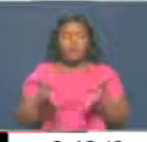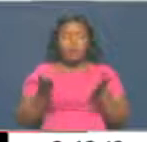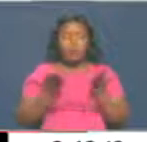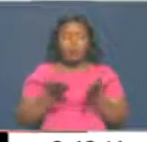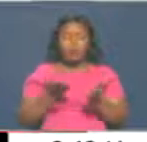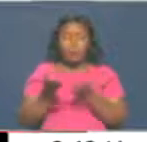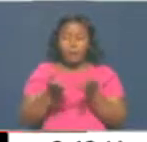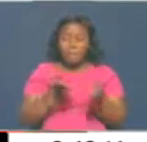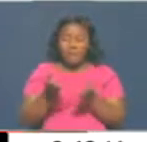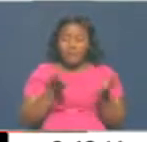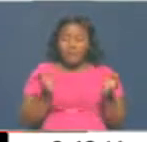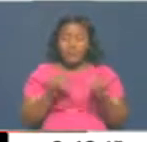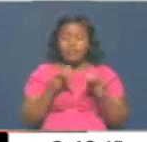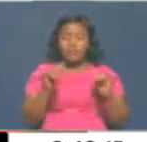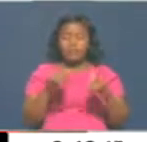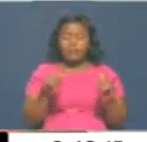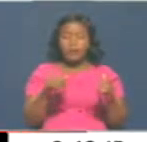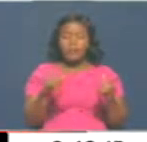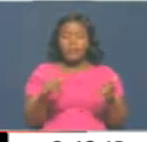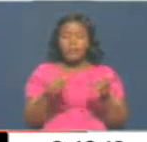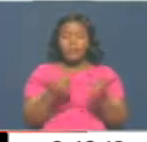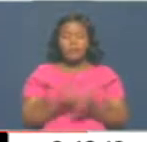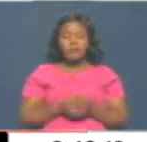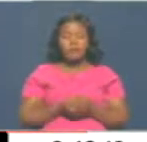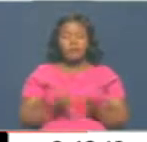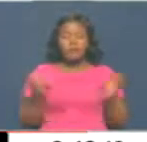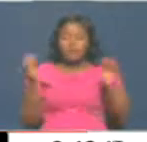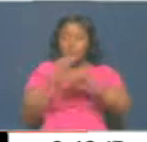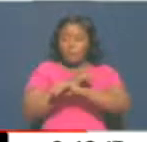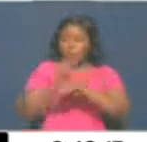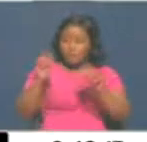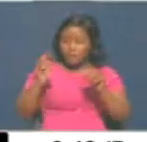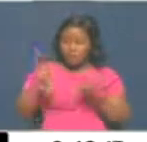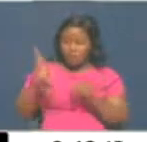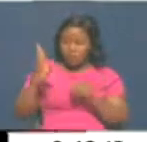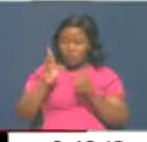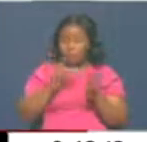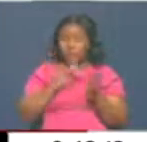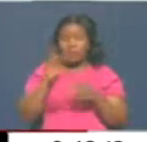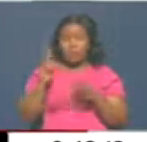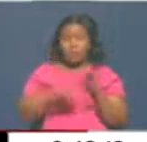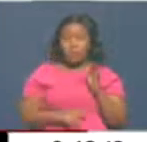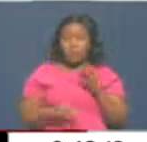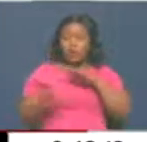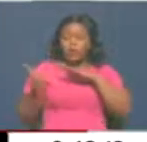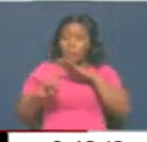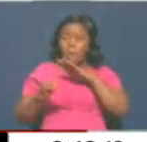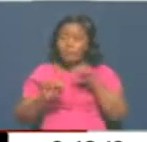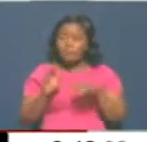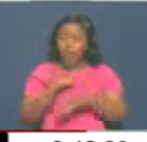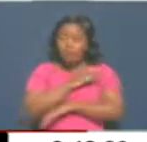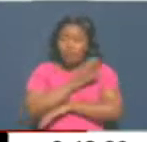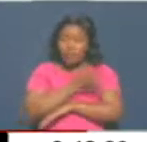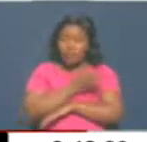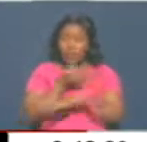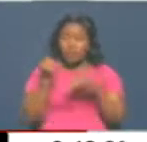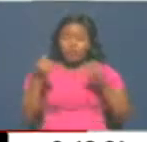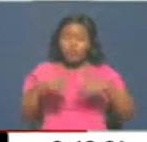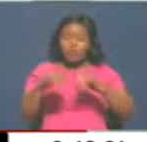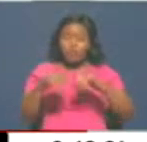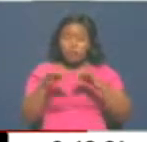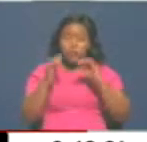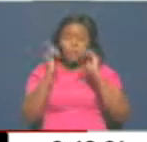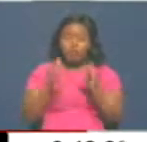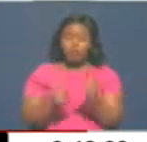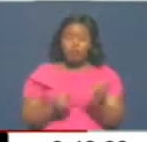The business news. President Uhuru Kenyatta has directed the Ministry of Energy to implement new recommendations that will see the